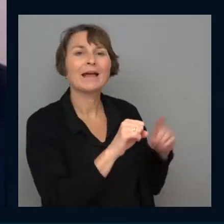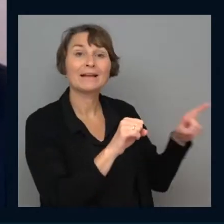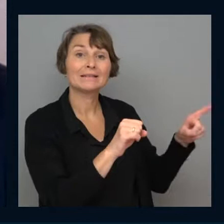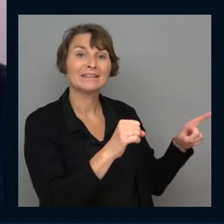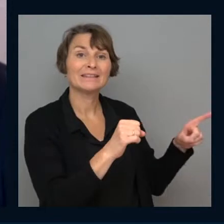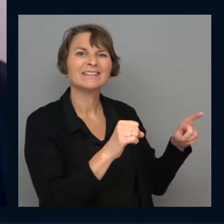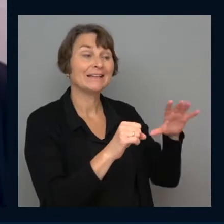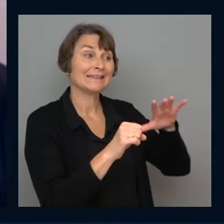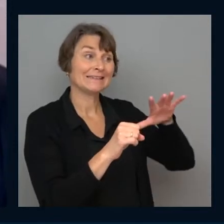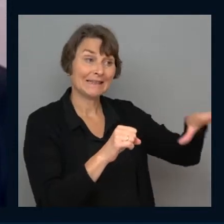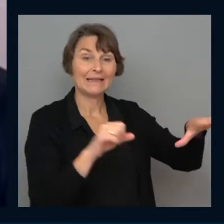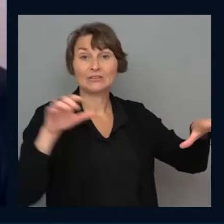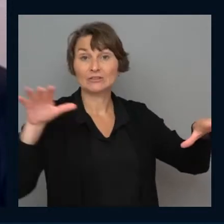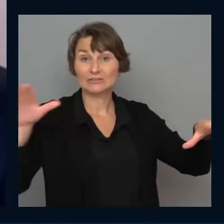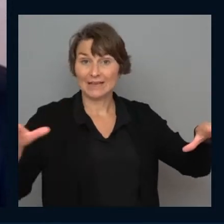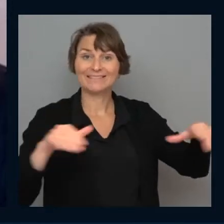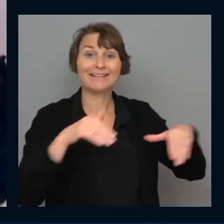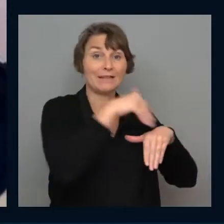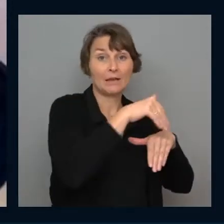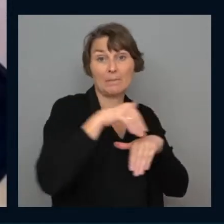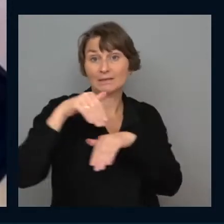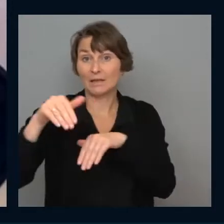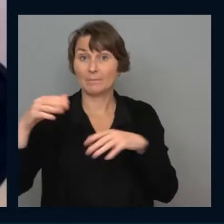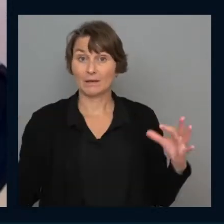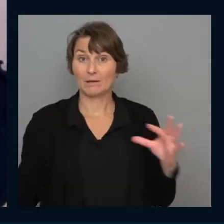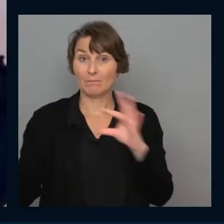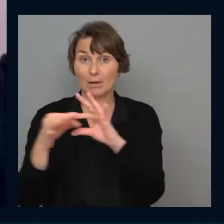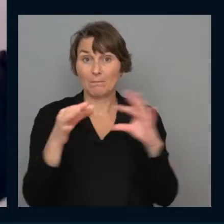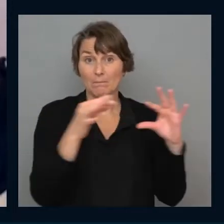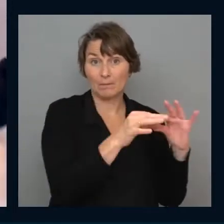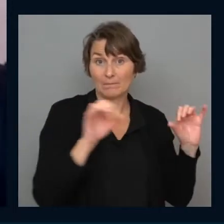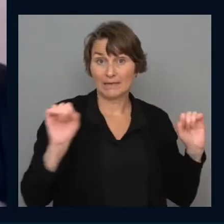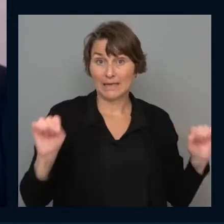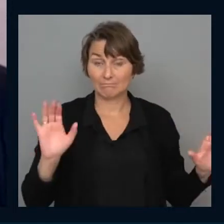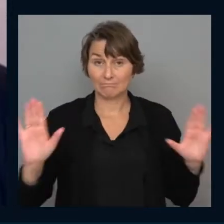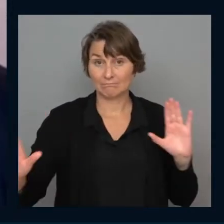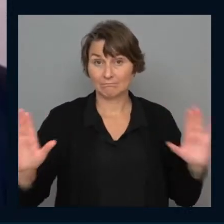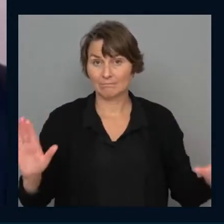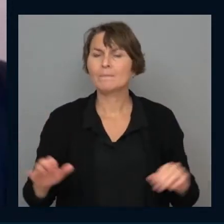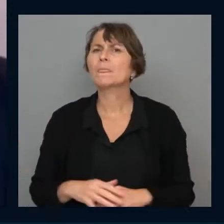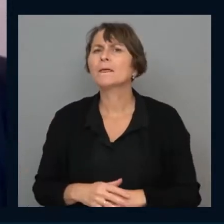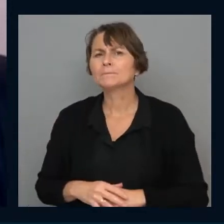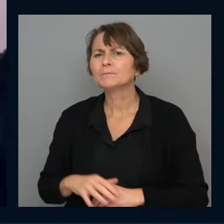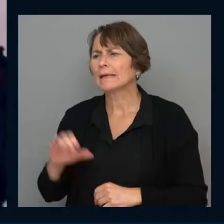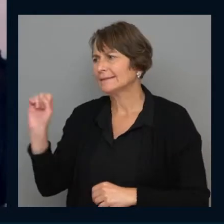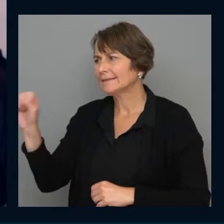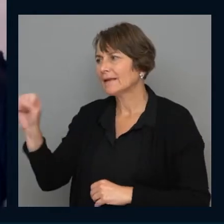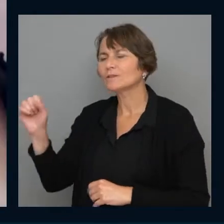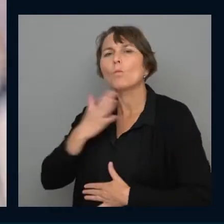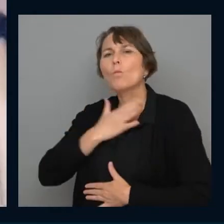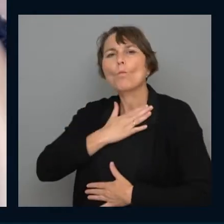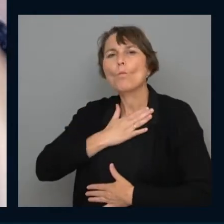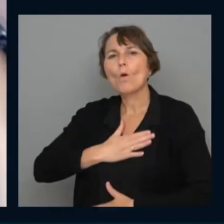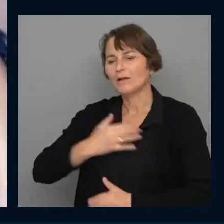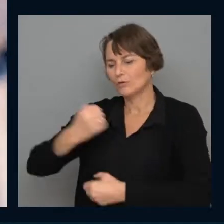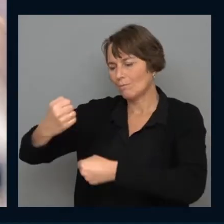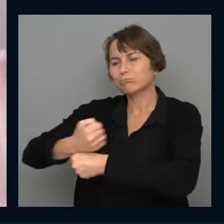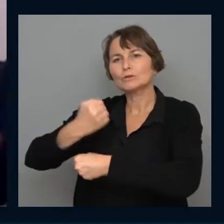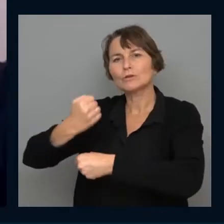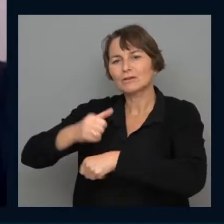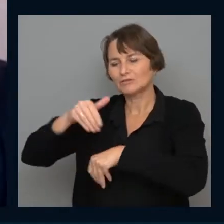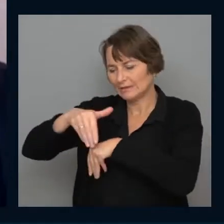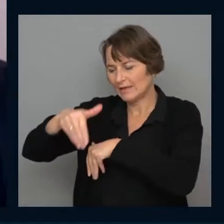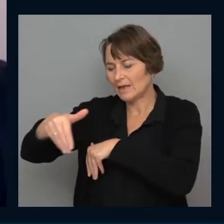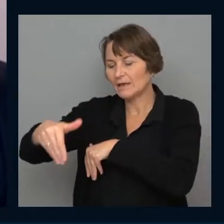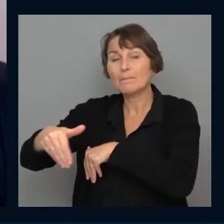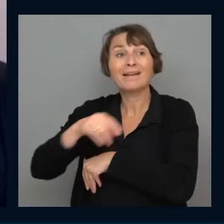then? Yeah, you can. I have seen, because you don't want to change production data. So a lot of times customers will replicate their